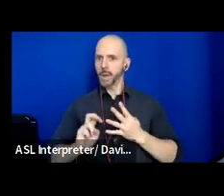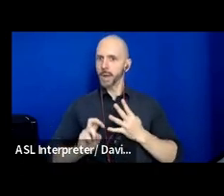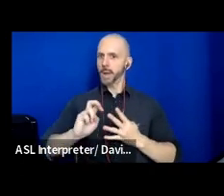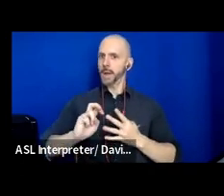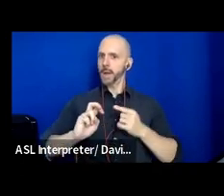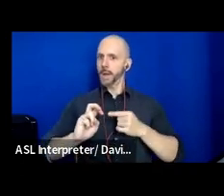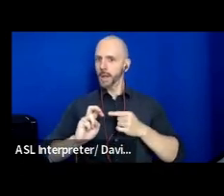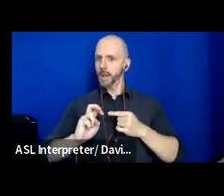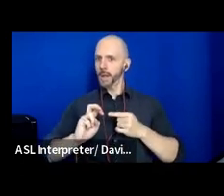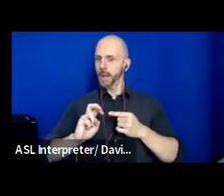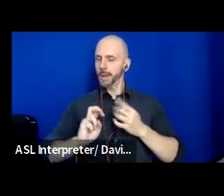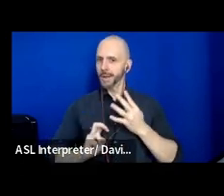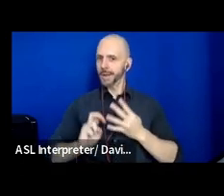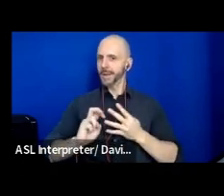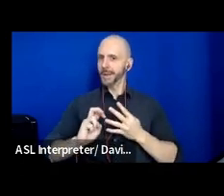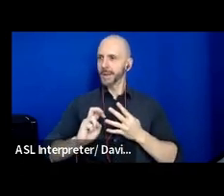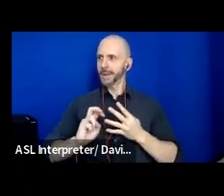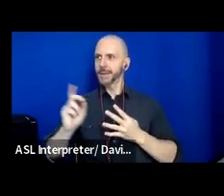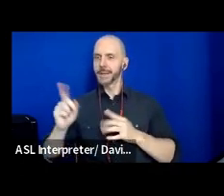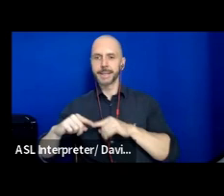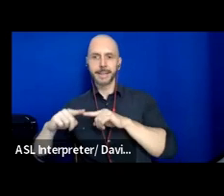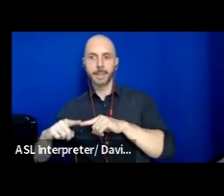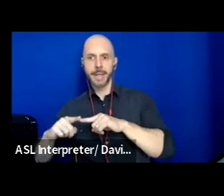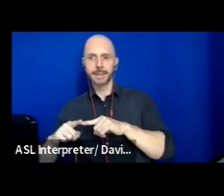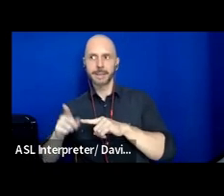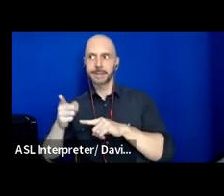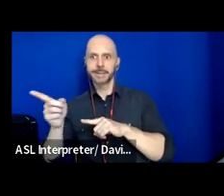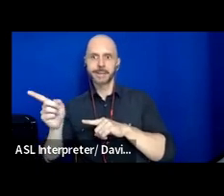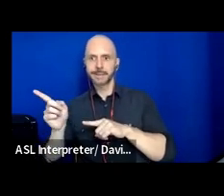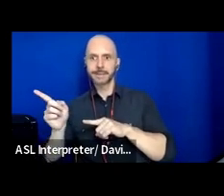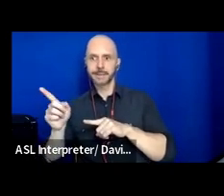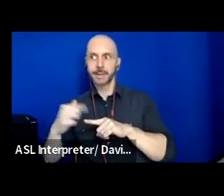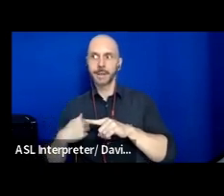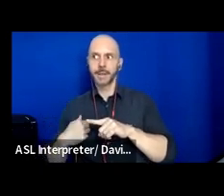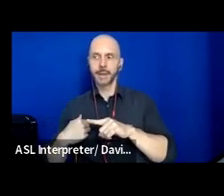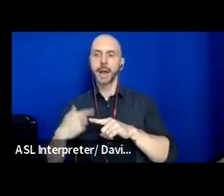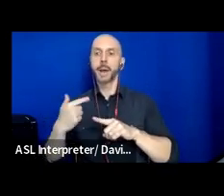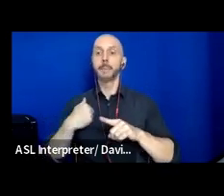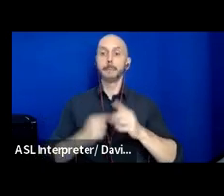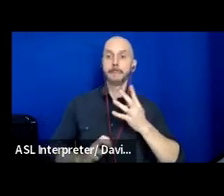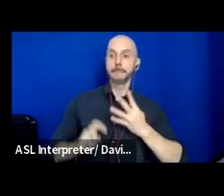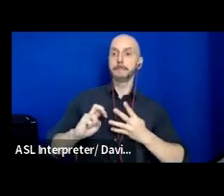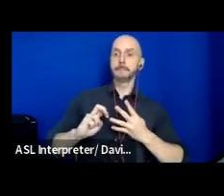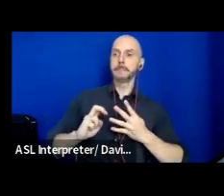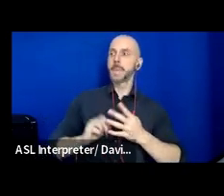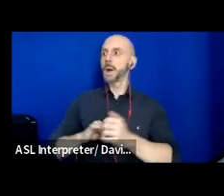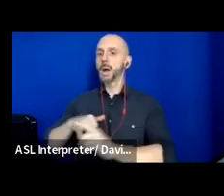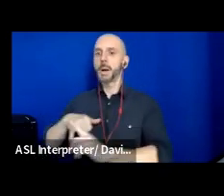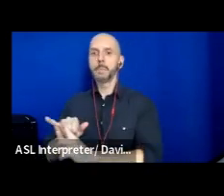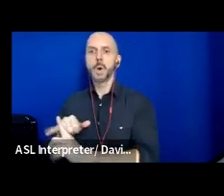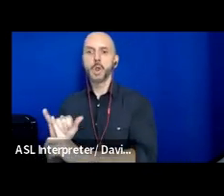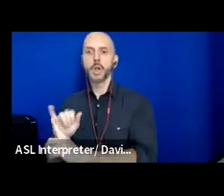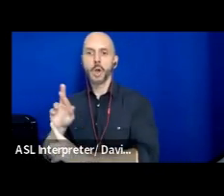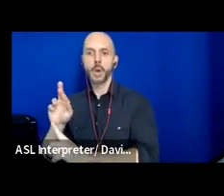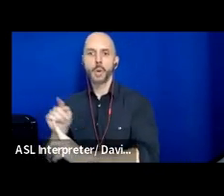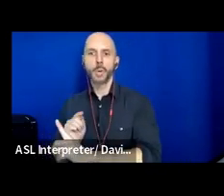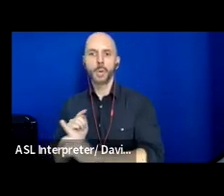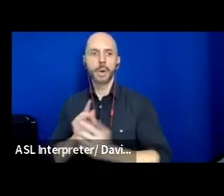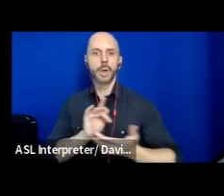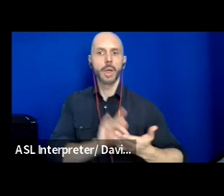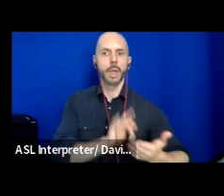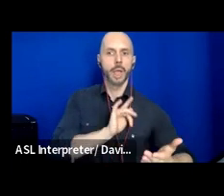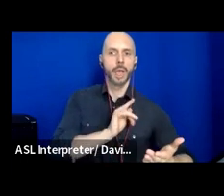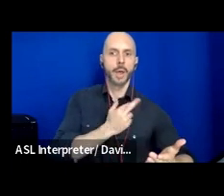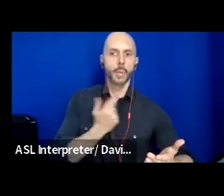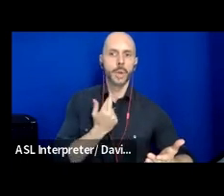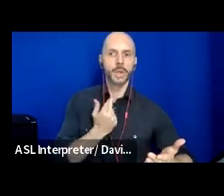including some of what's been expressed in this scenario around a sort of bullying environment, or the other thing is about what it means to take risks and what's risky, right? But